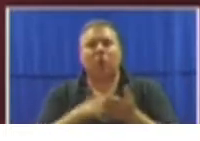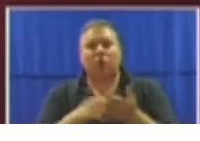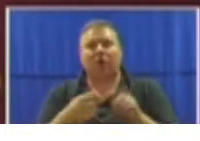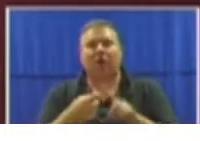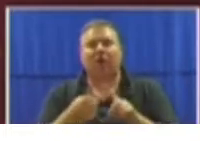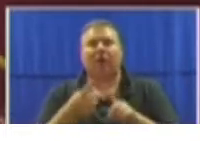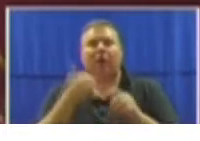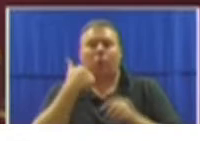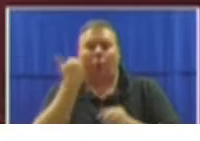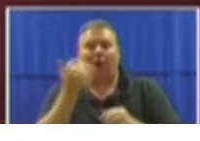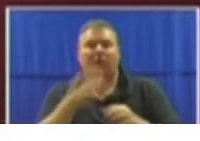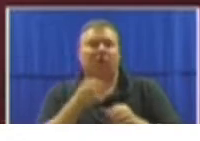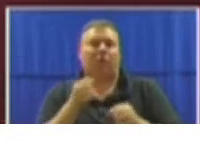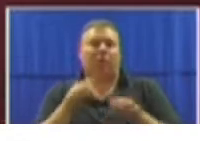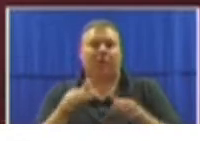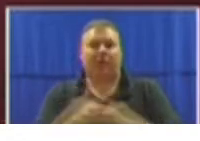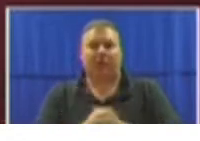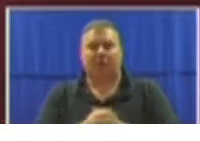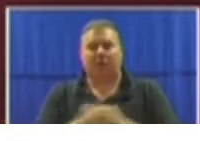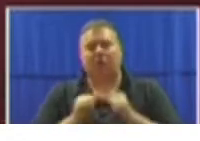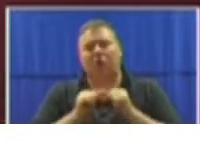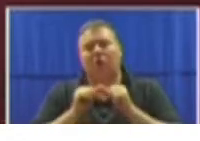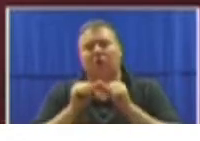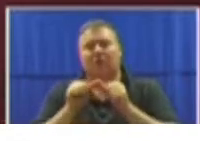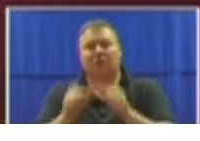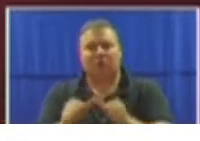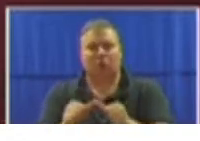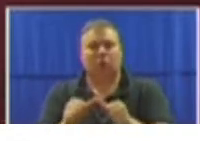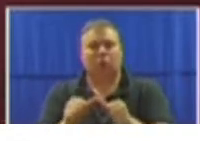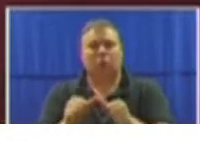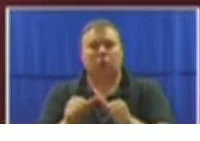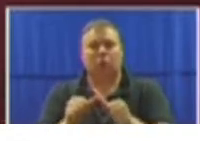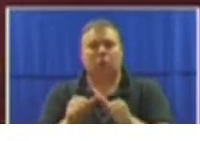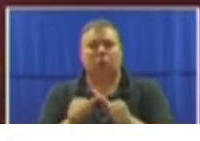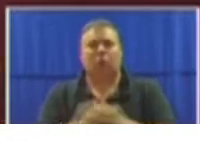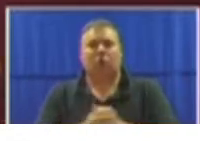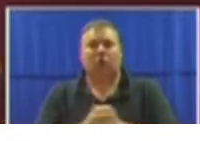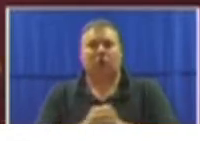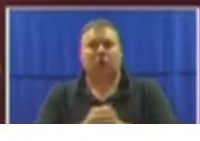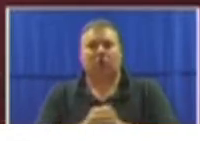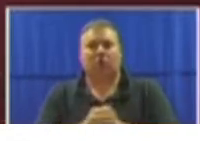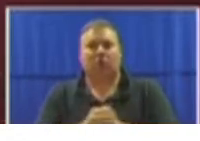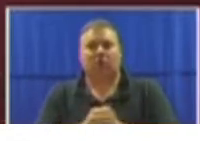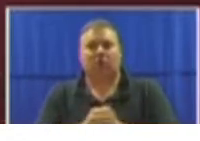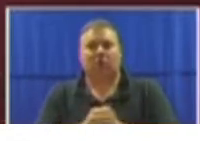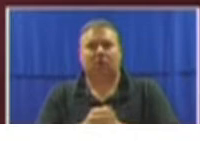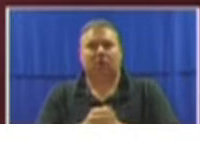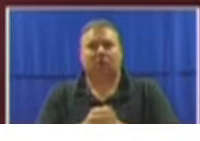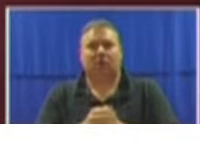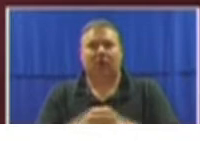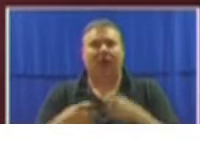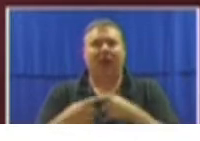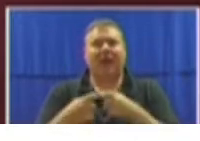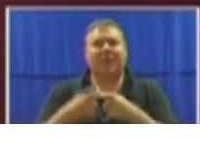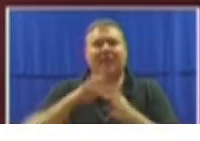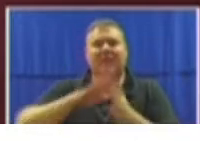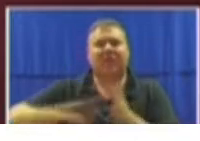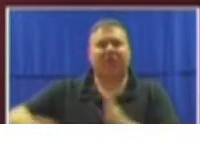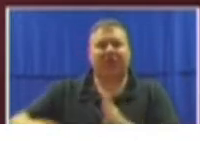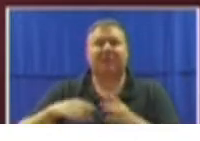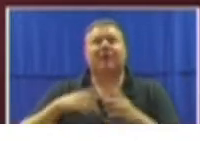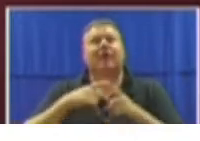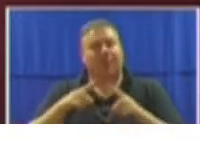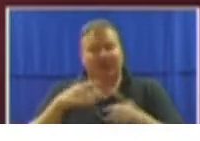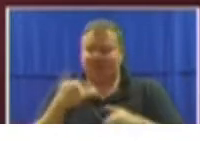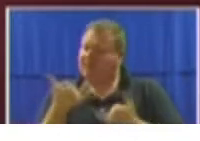people. As we continue to deal with the underlying motives and trickery of a defeated enemy, we contend with an